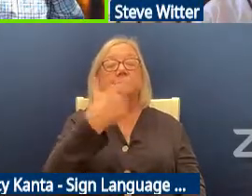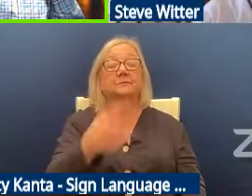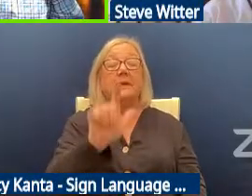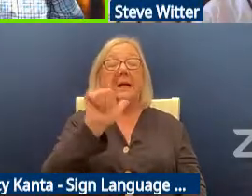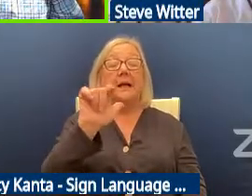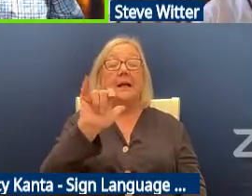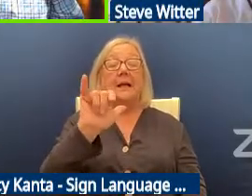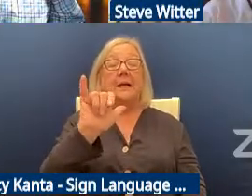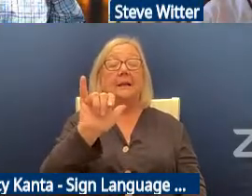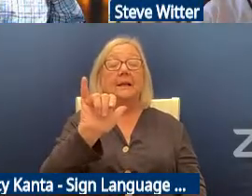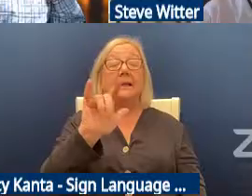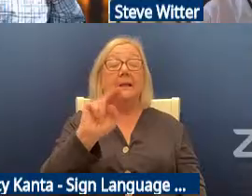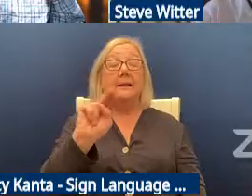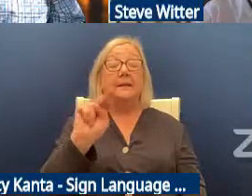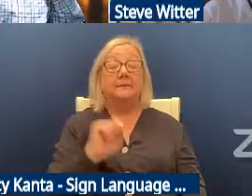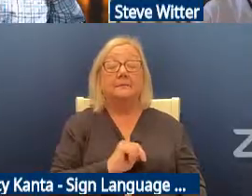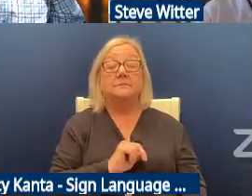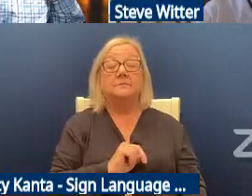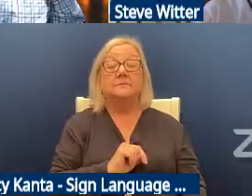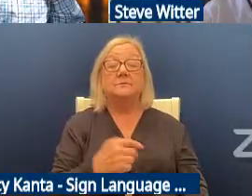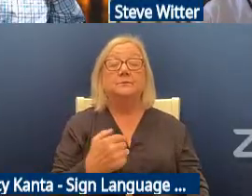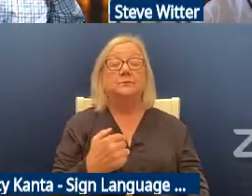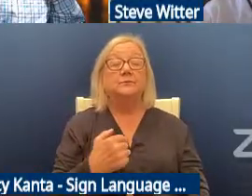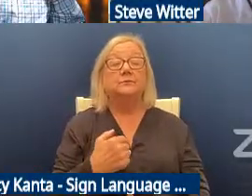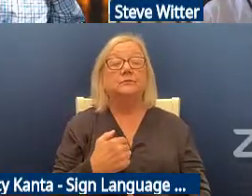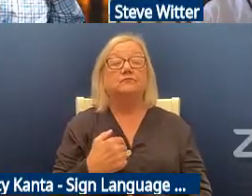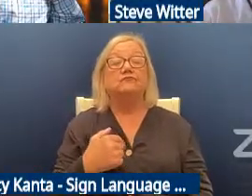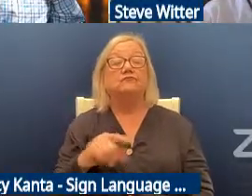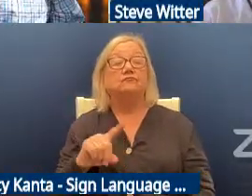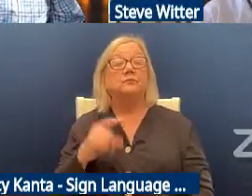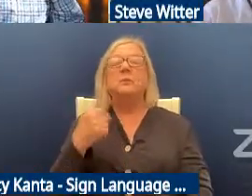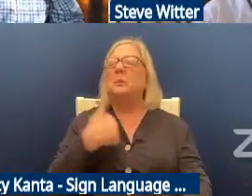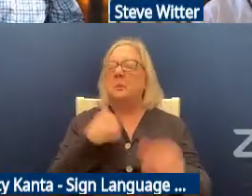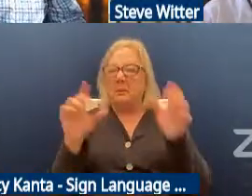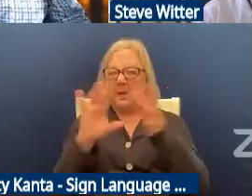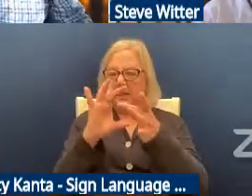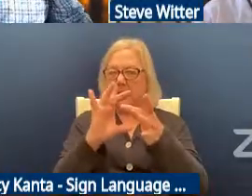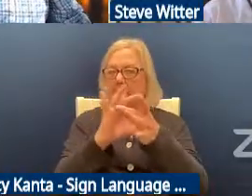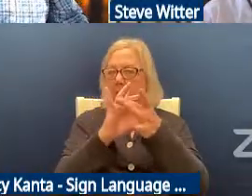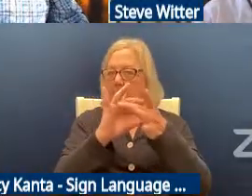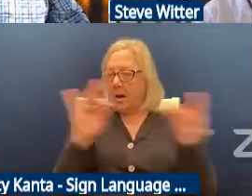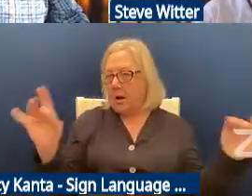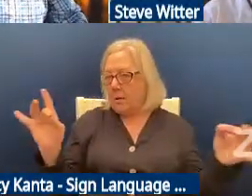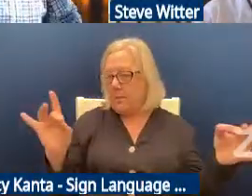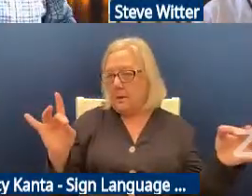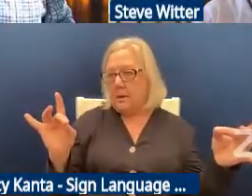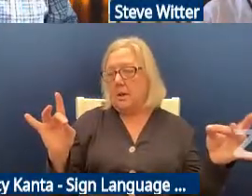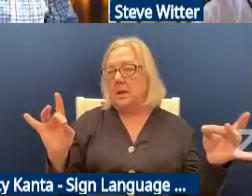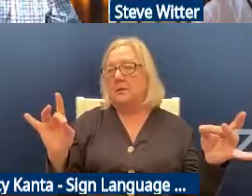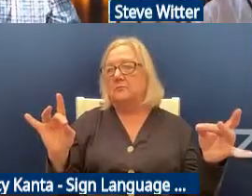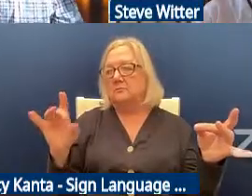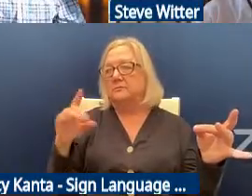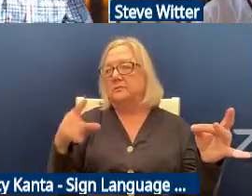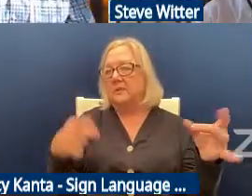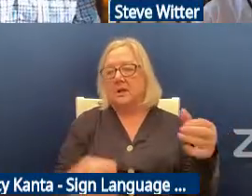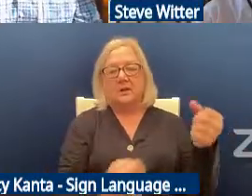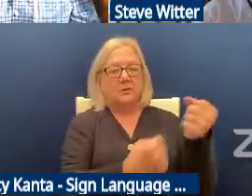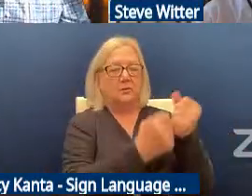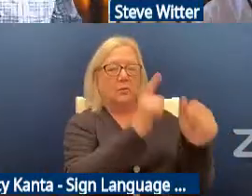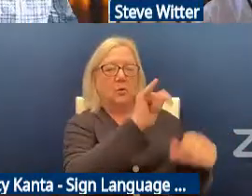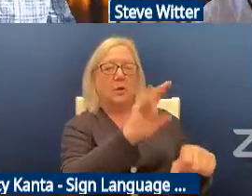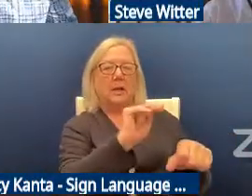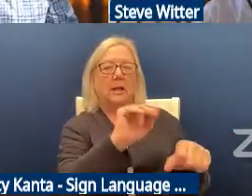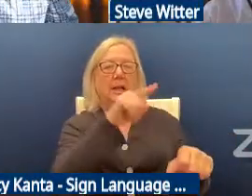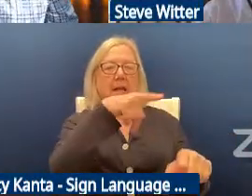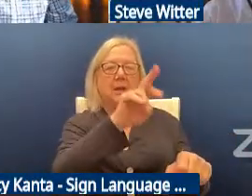This isn't a question so much as a comment and maybe a little bit of a nod to Lynn Peterson's